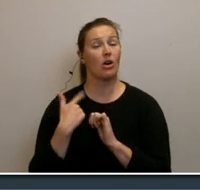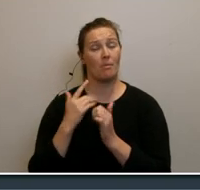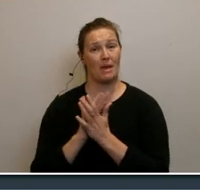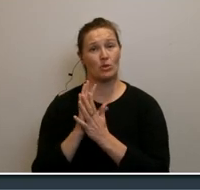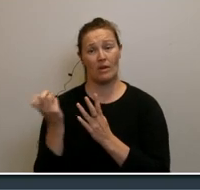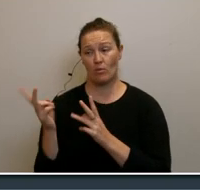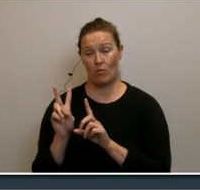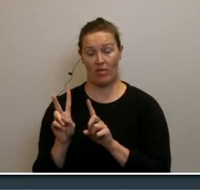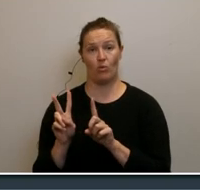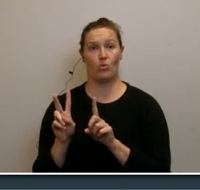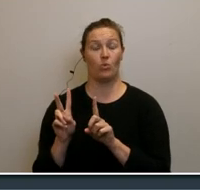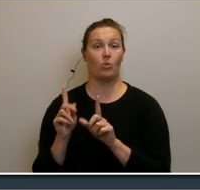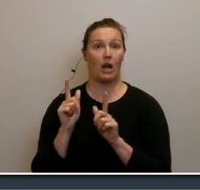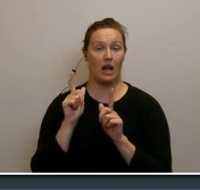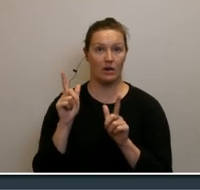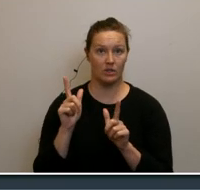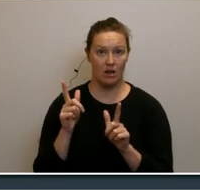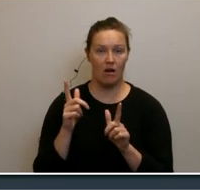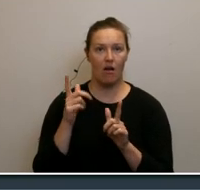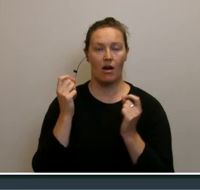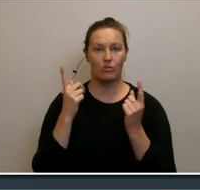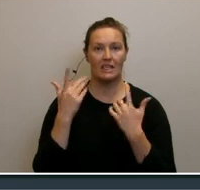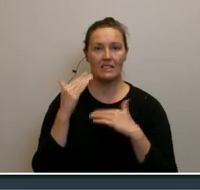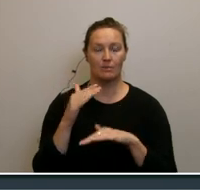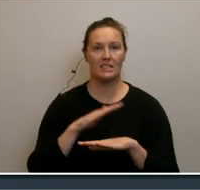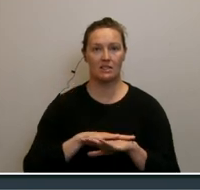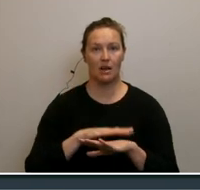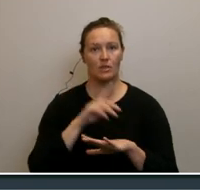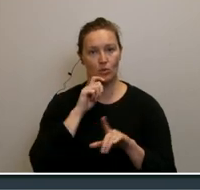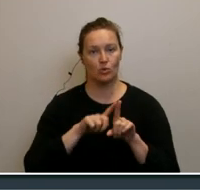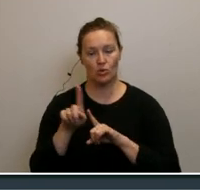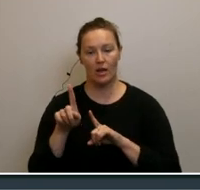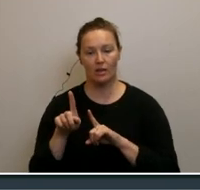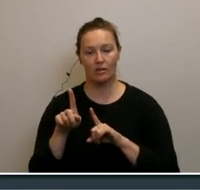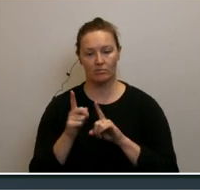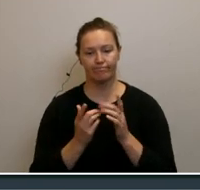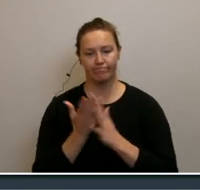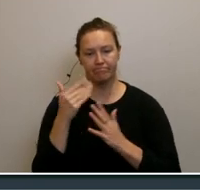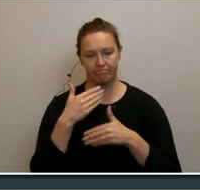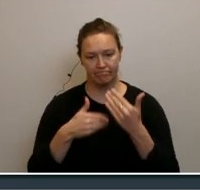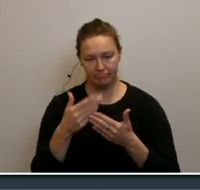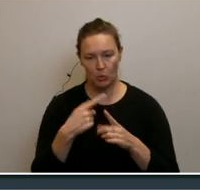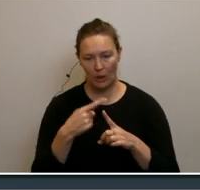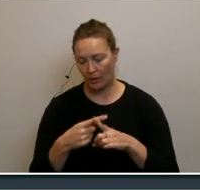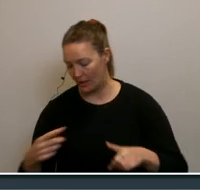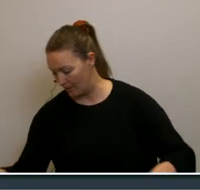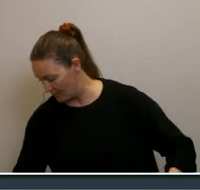today. I realise that we are limited in time, so we'll try and move through this presentation rather